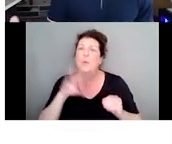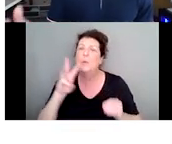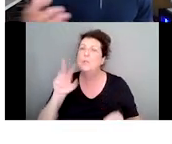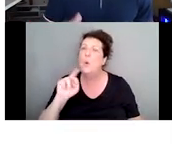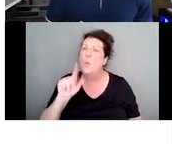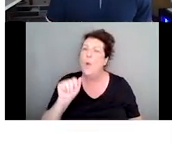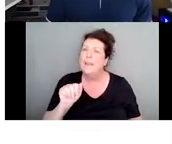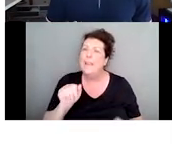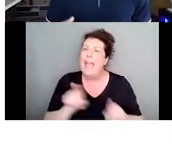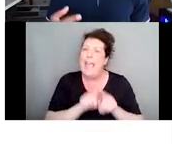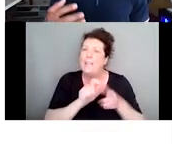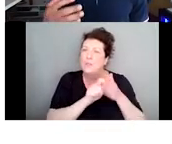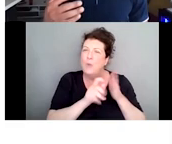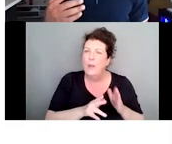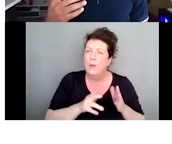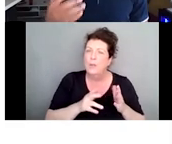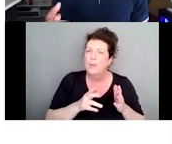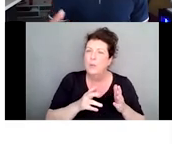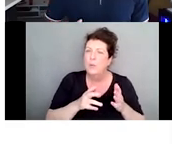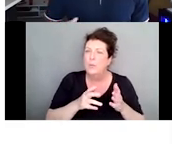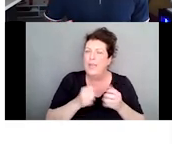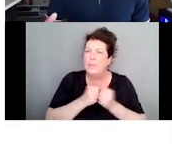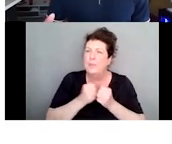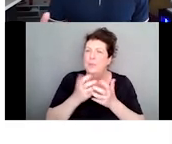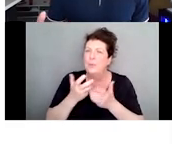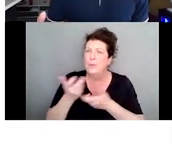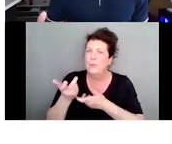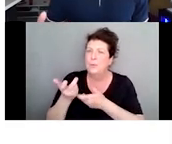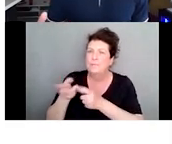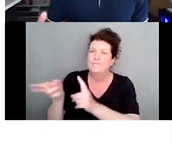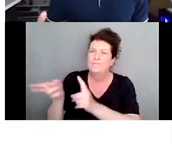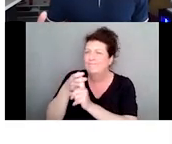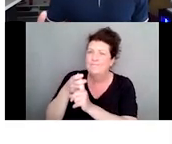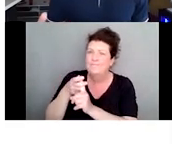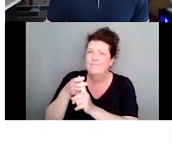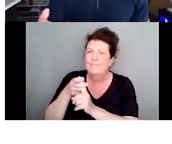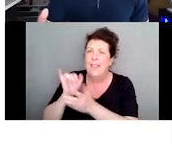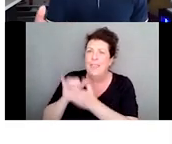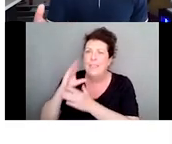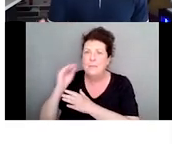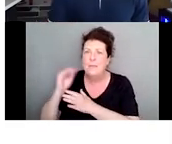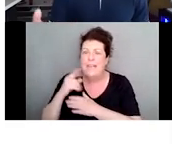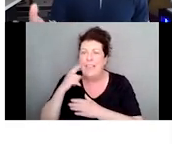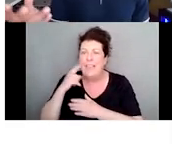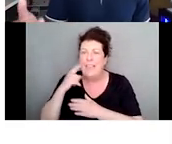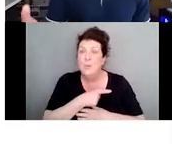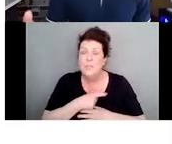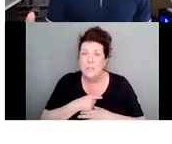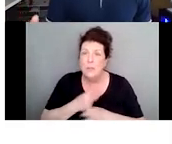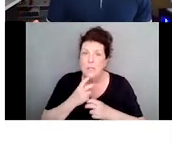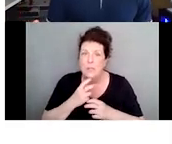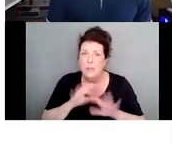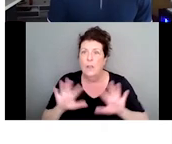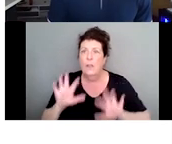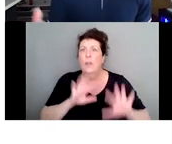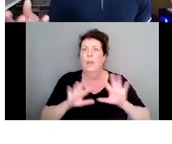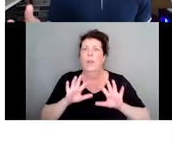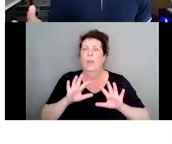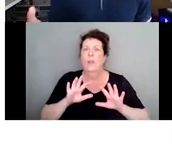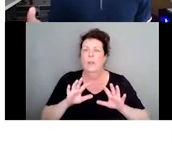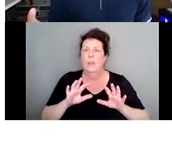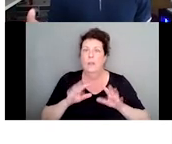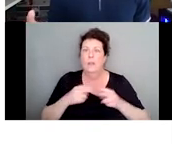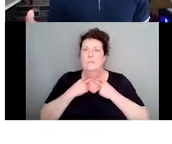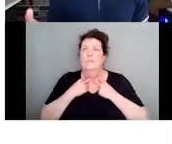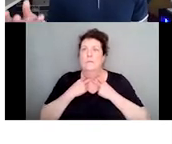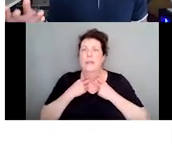man as he's, as he's inquiring. And, um, I think that she got, she kind of got caught off guard. It's like when, when a studio or network gives you a note and you don't have an